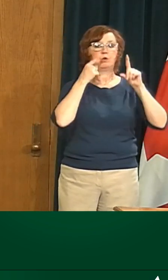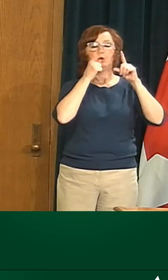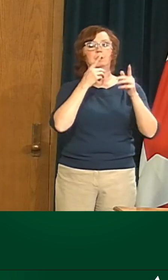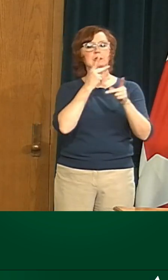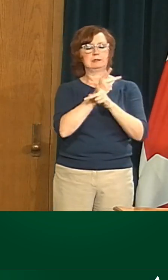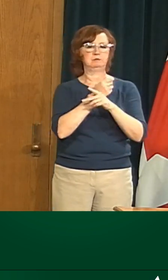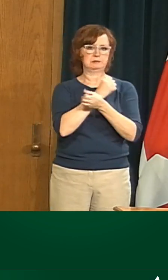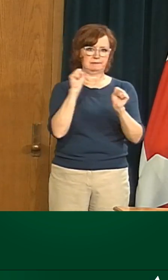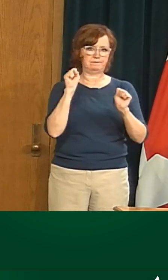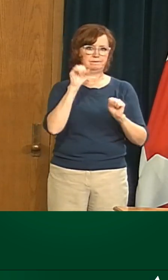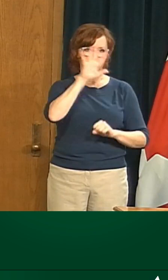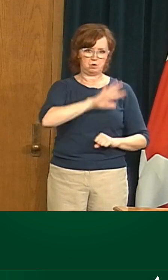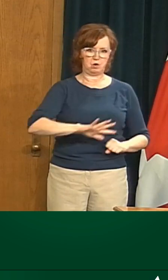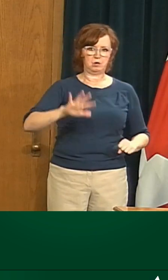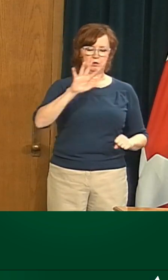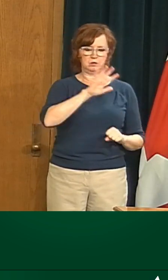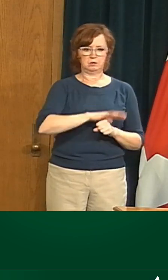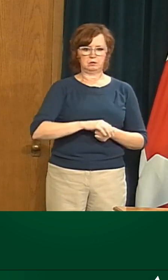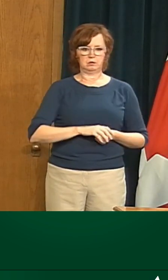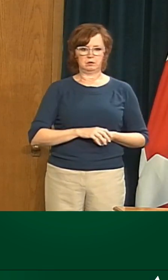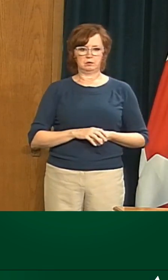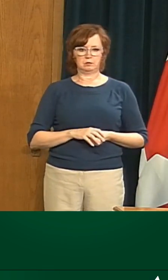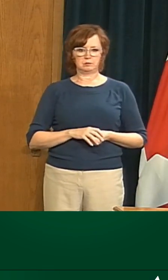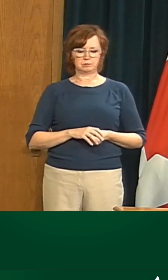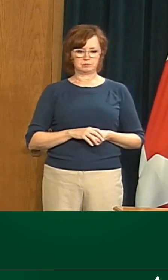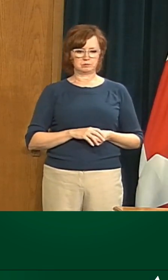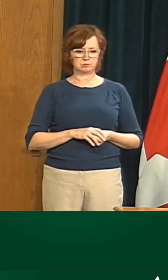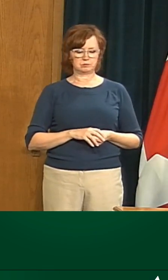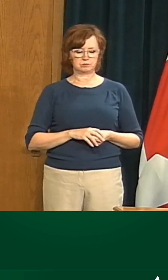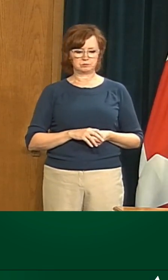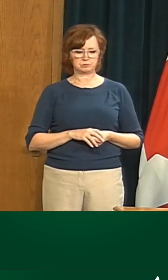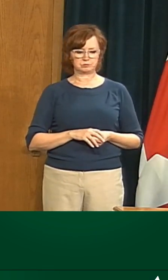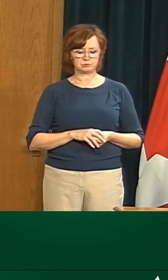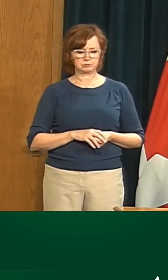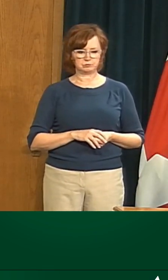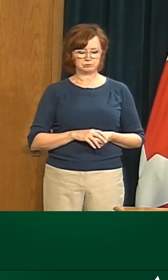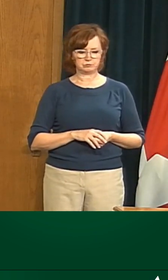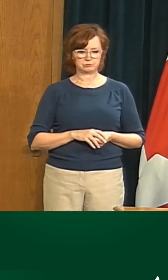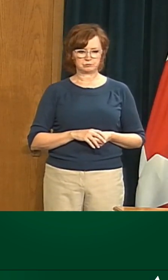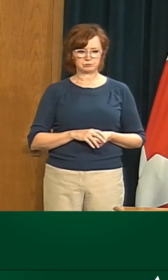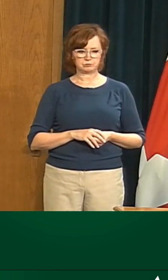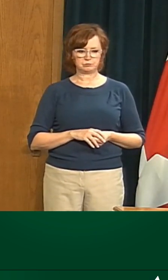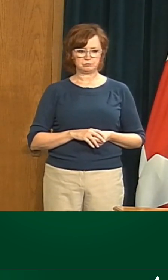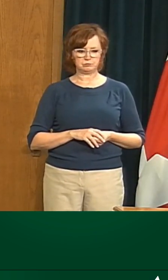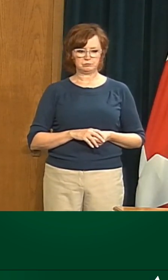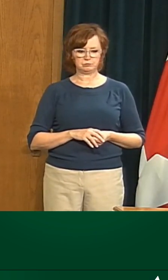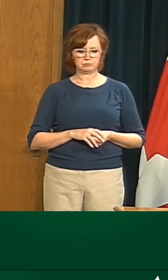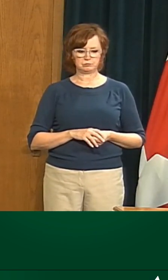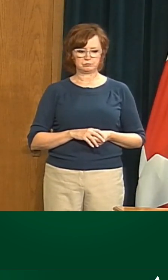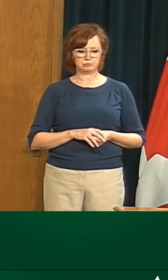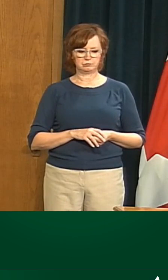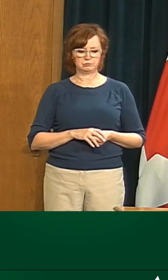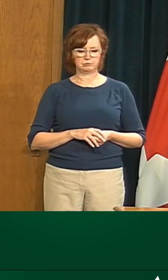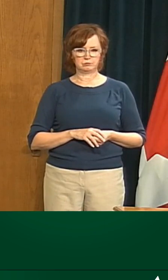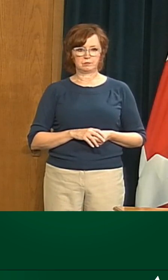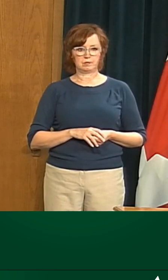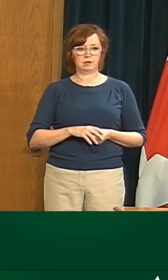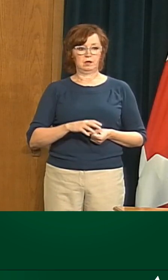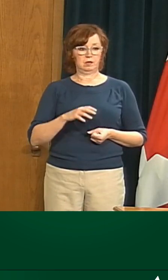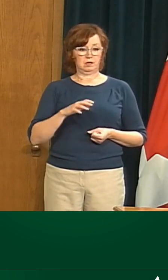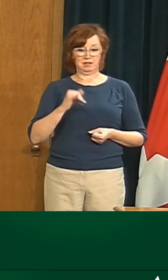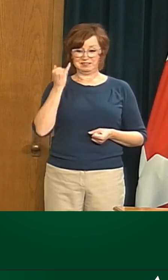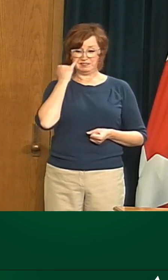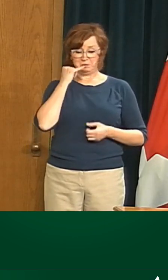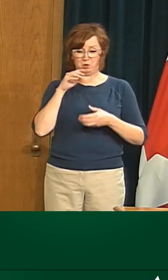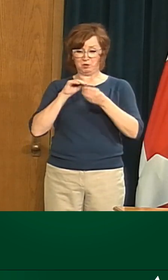answer is not as simple as if there is a spike in numbers, will that cause the entire plan to go on hiatus?